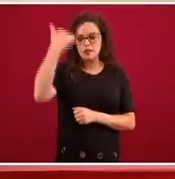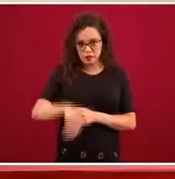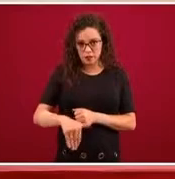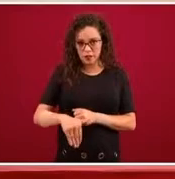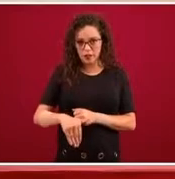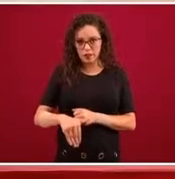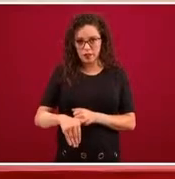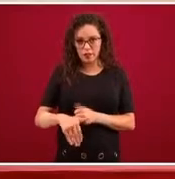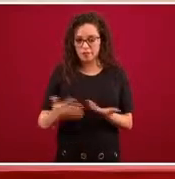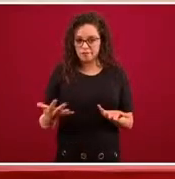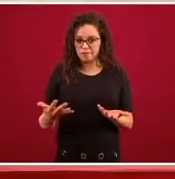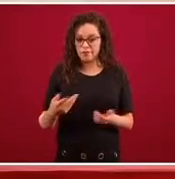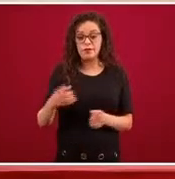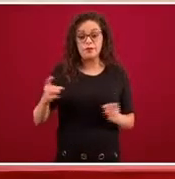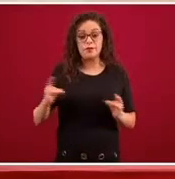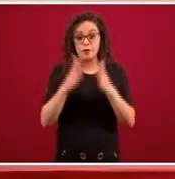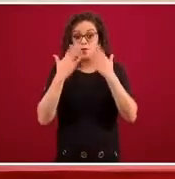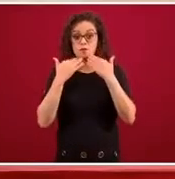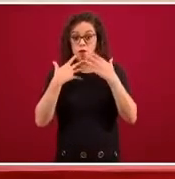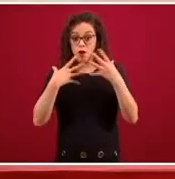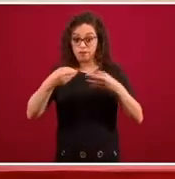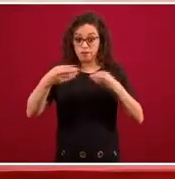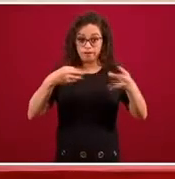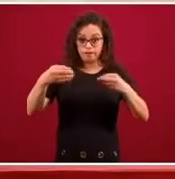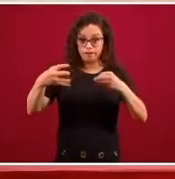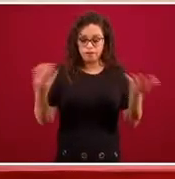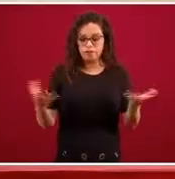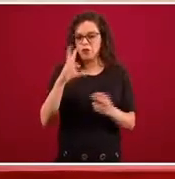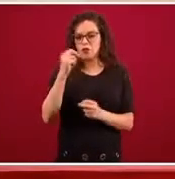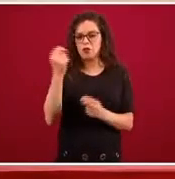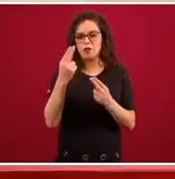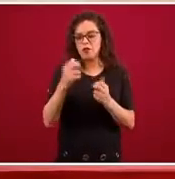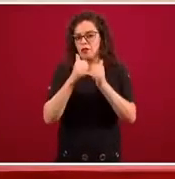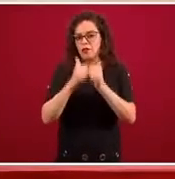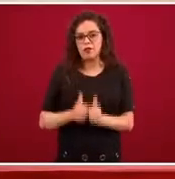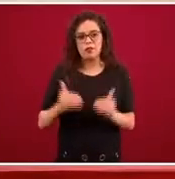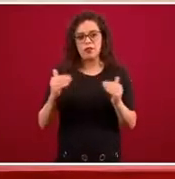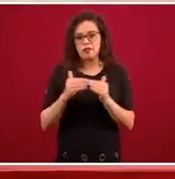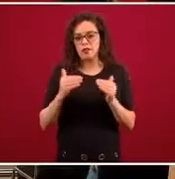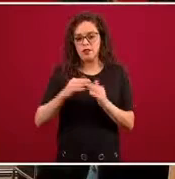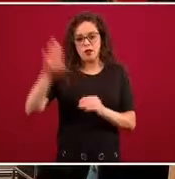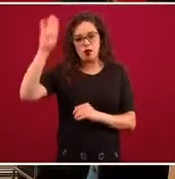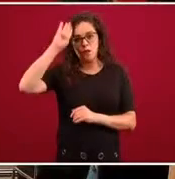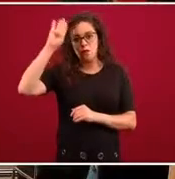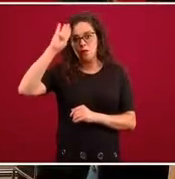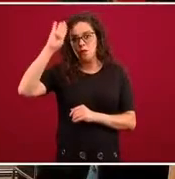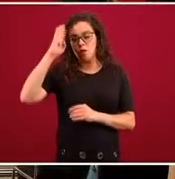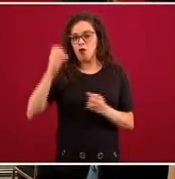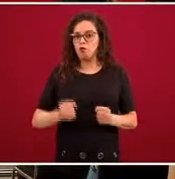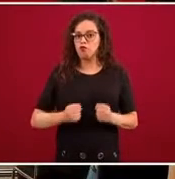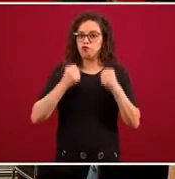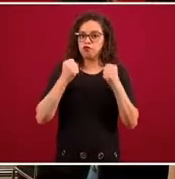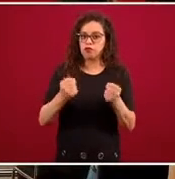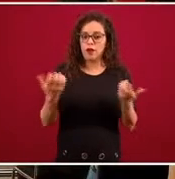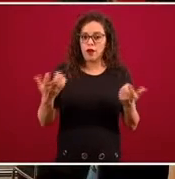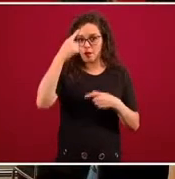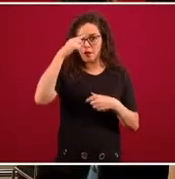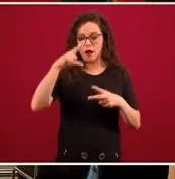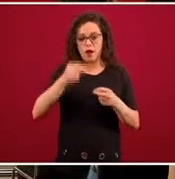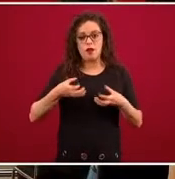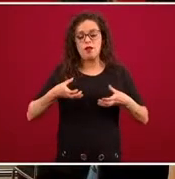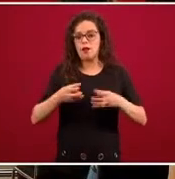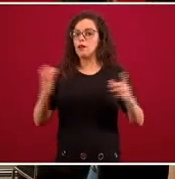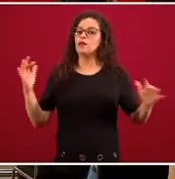is affecting the economy, of course, and we knew this. These are not ideal, but